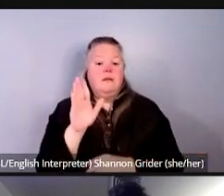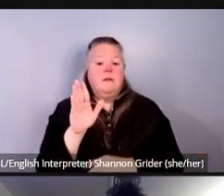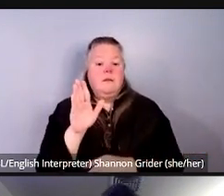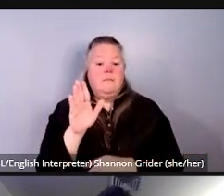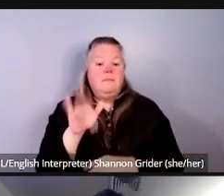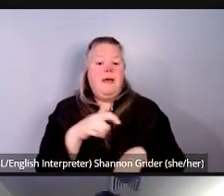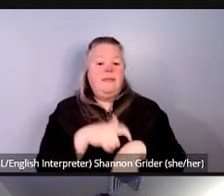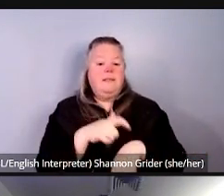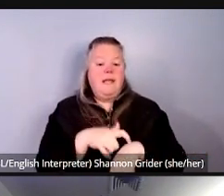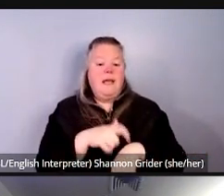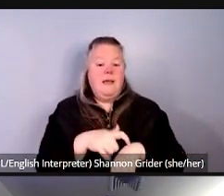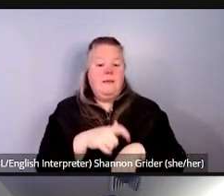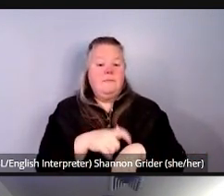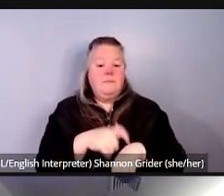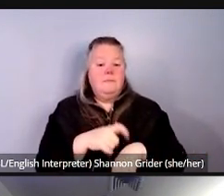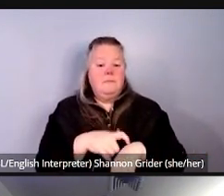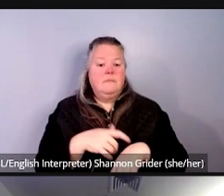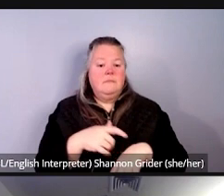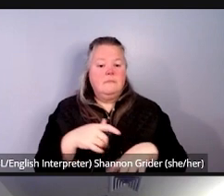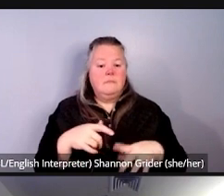are rolling around, we'll have it.